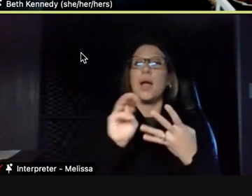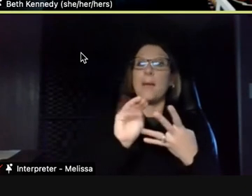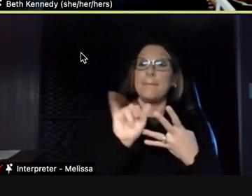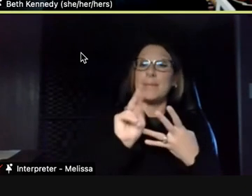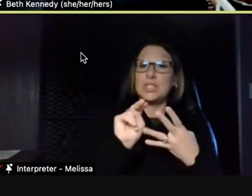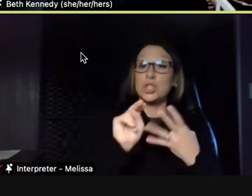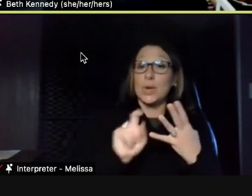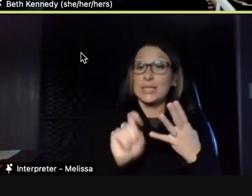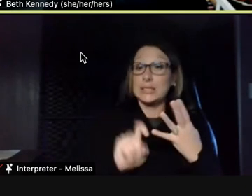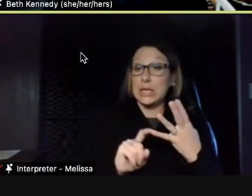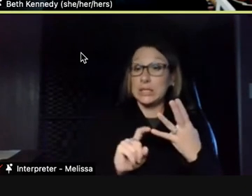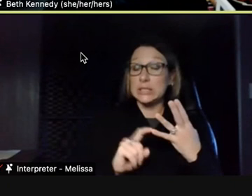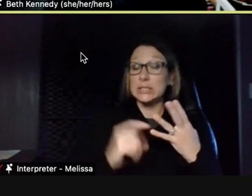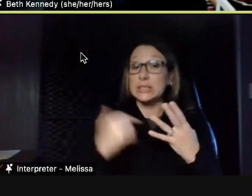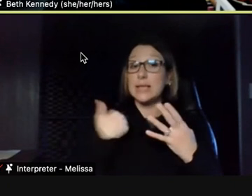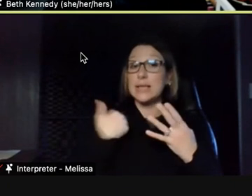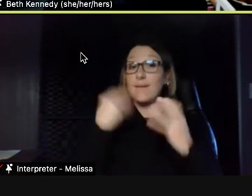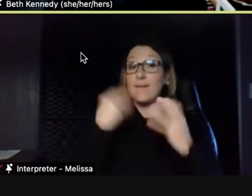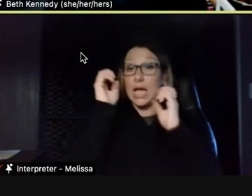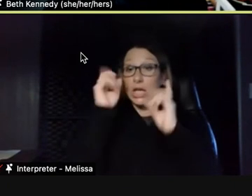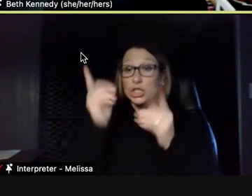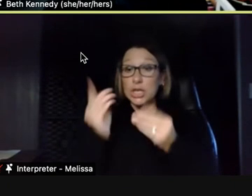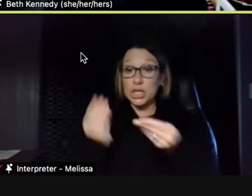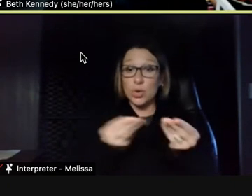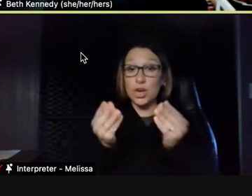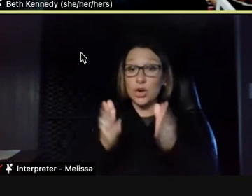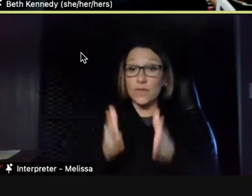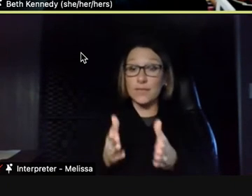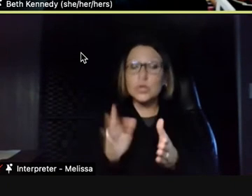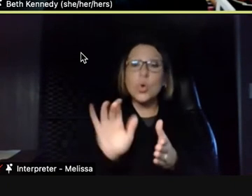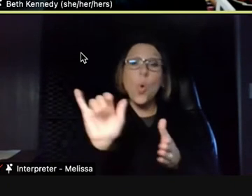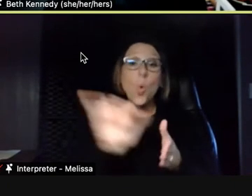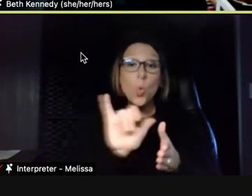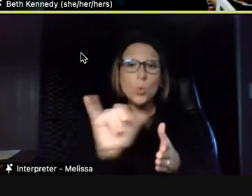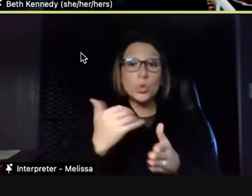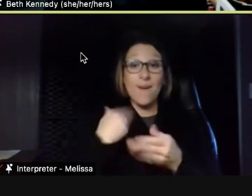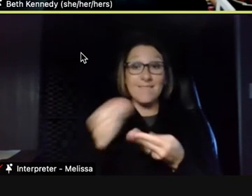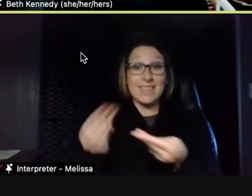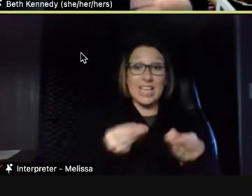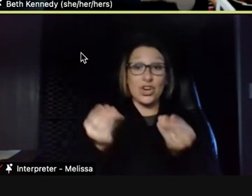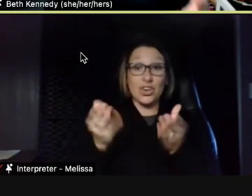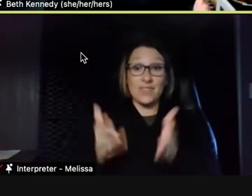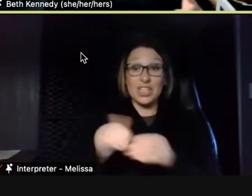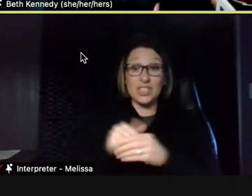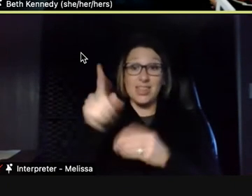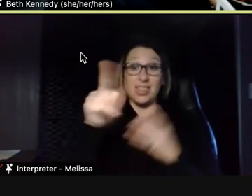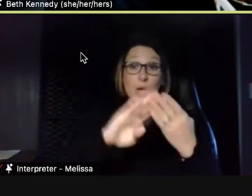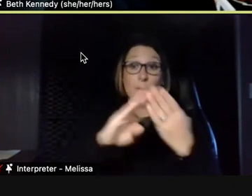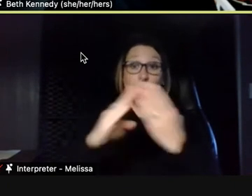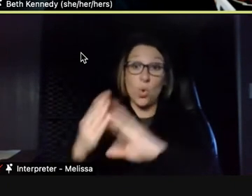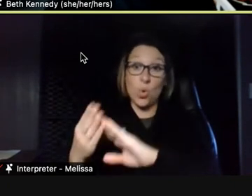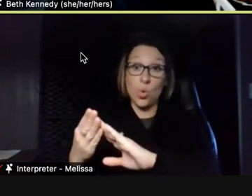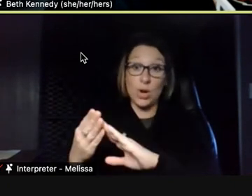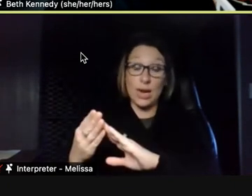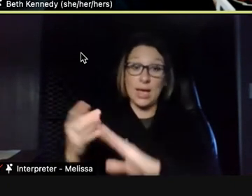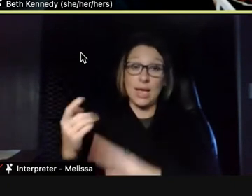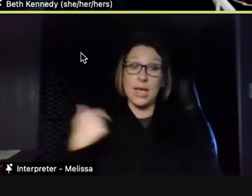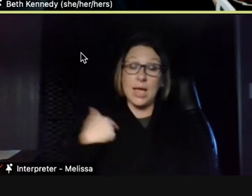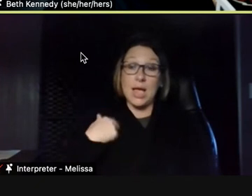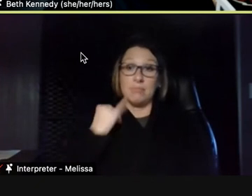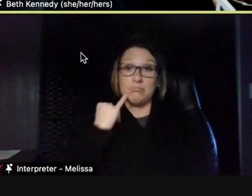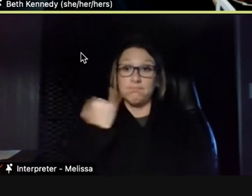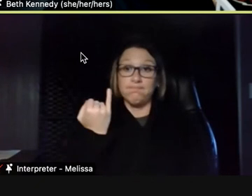they also have interveners that work in the community, which I'm very envious of, and I hope someday we can work on that